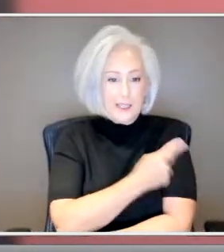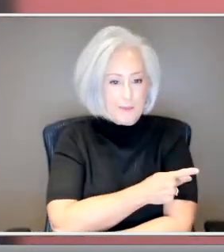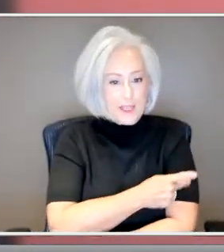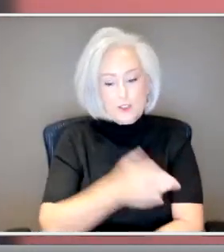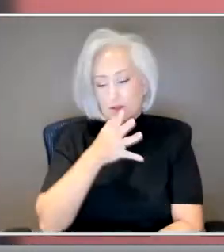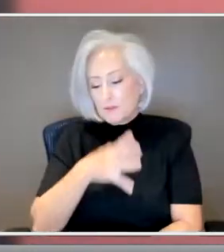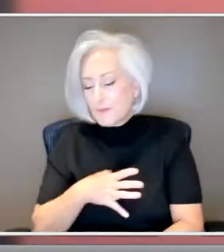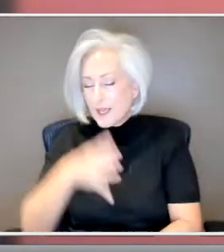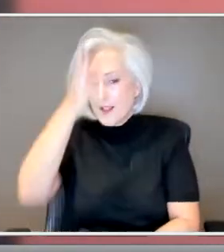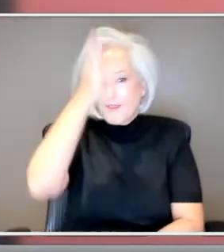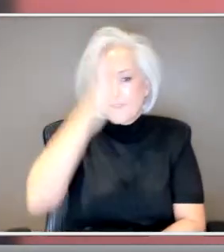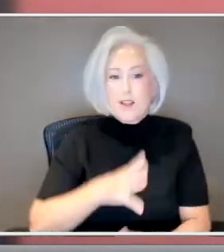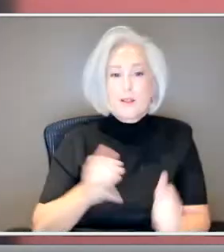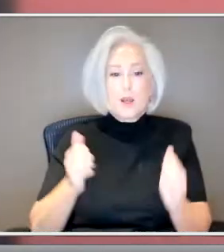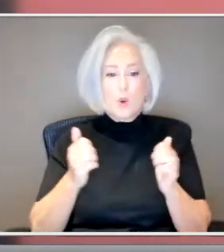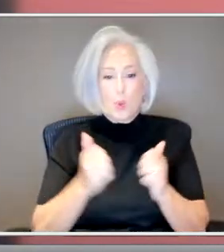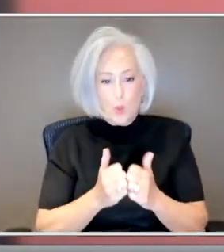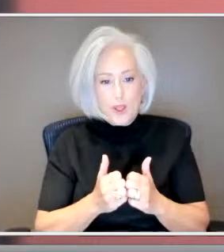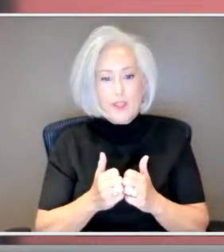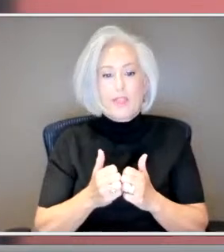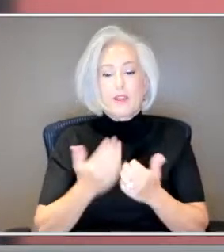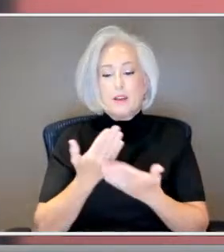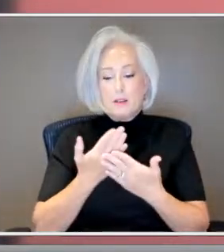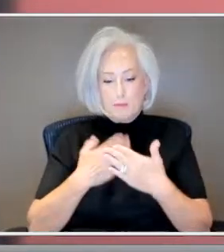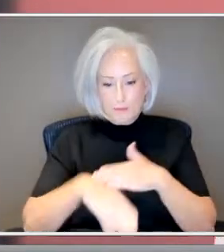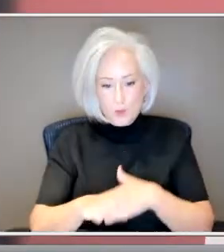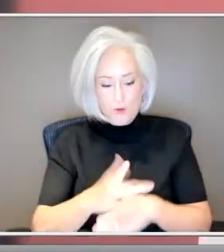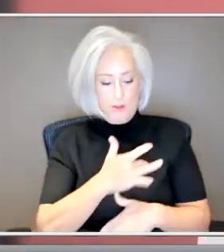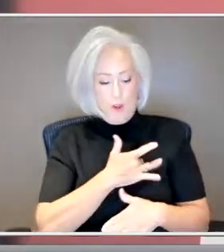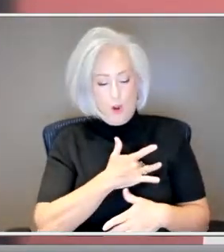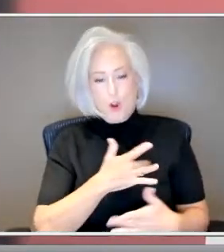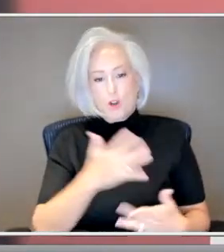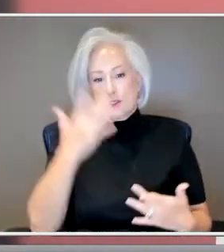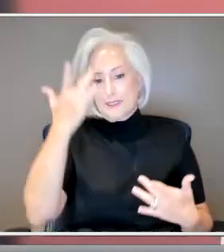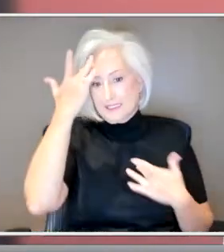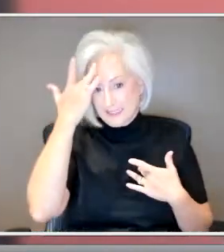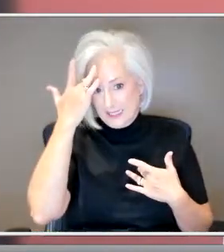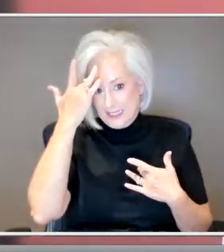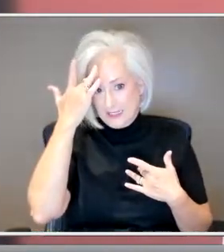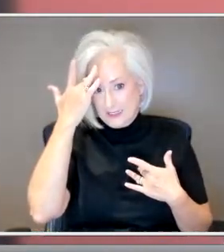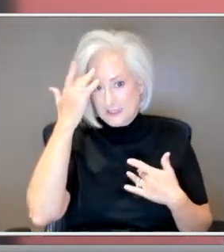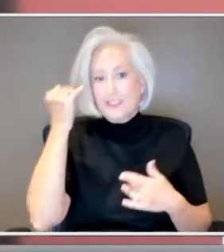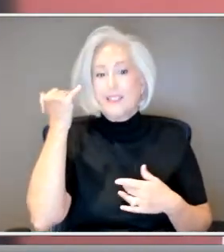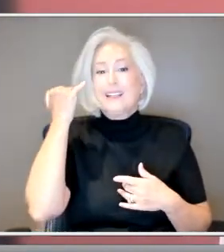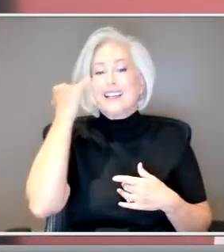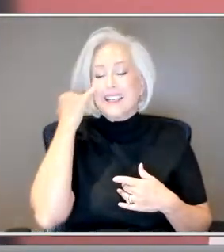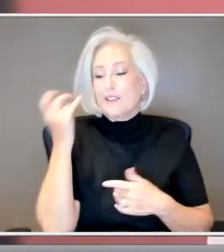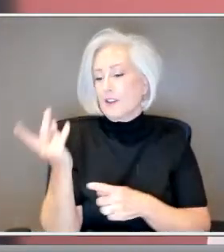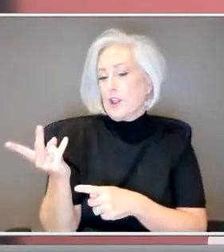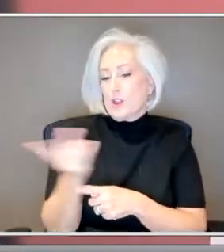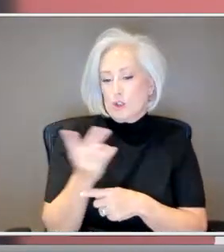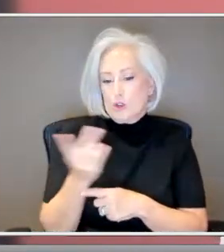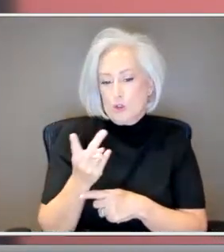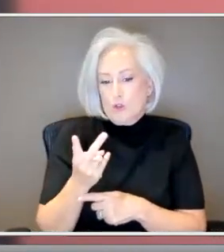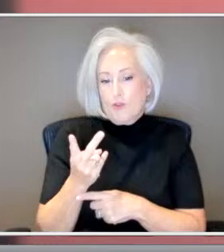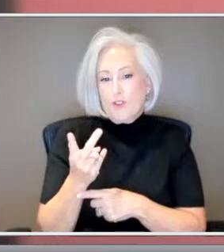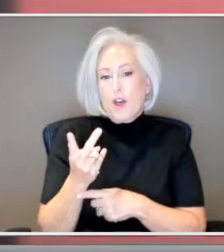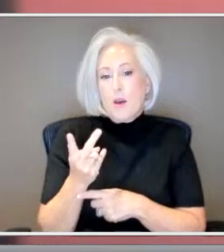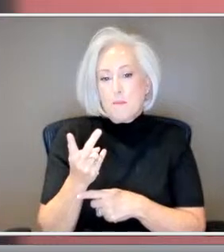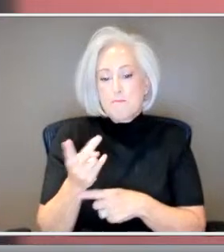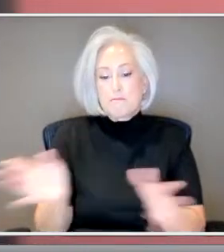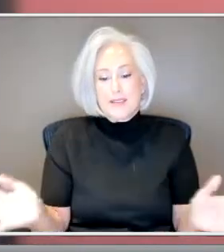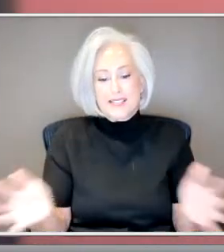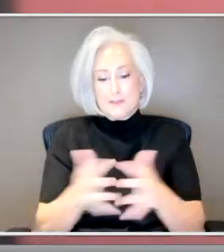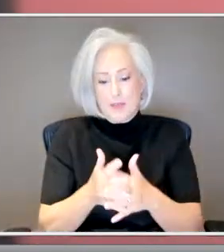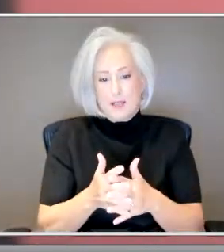they or their spouse are expecting, I recommend that they get what we call a fetal echo, which